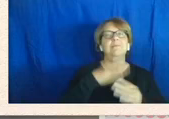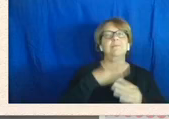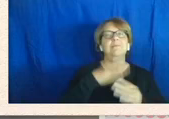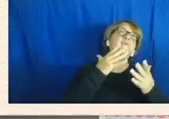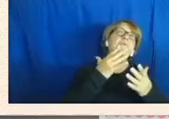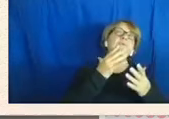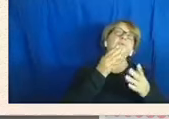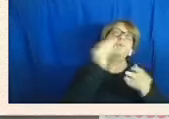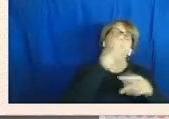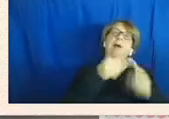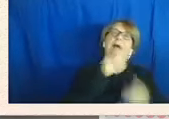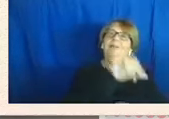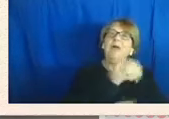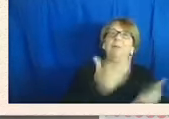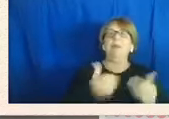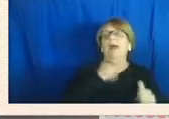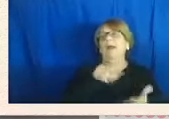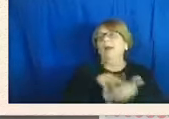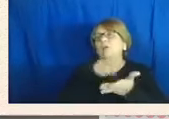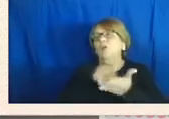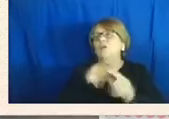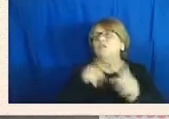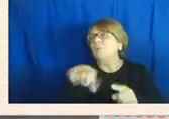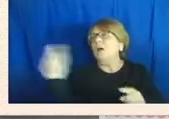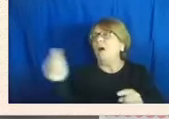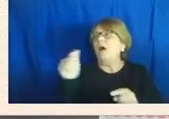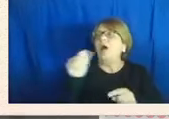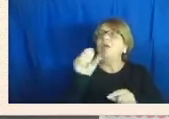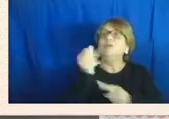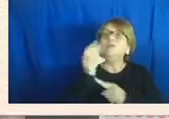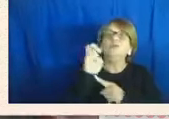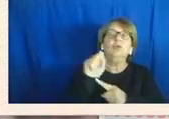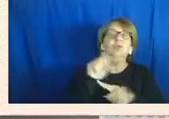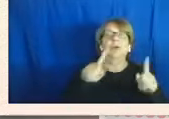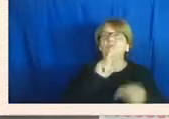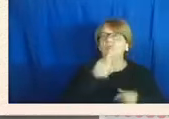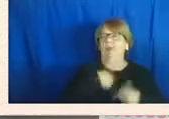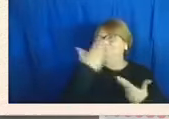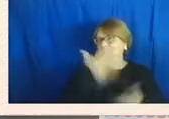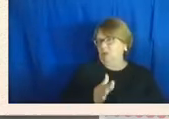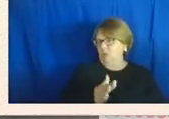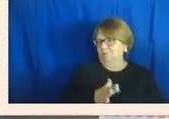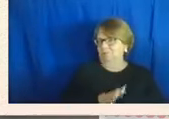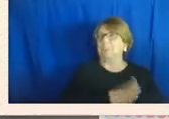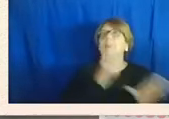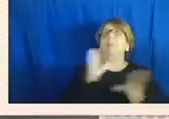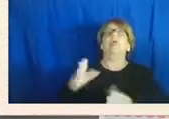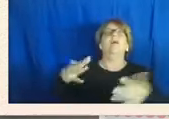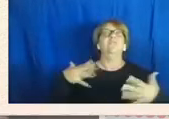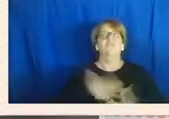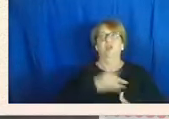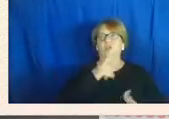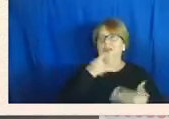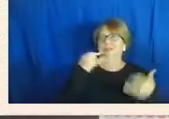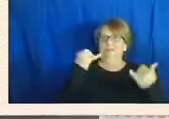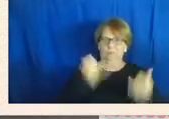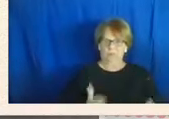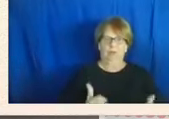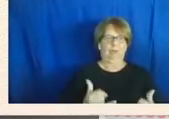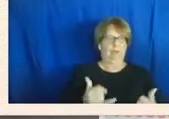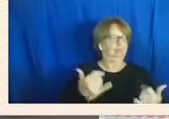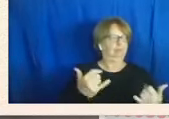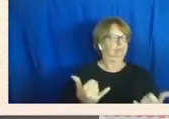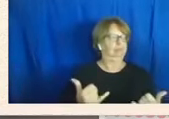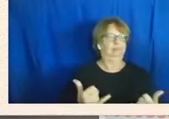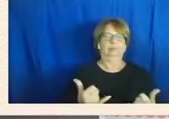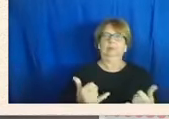some things from other sources about it, but I don't really know. Fear is a present oriented state. Fear is like in the here and